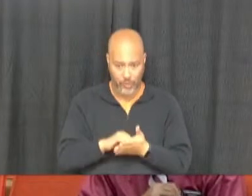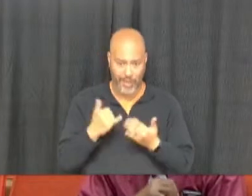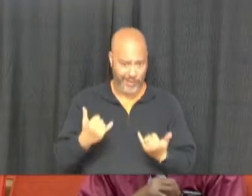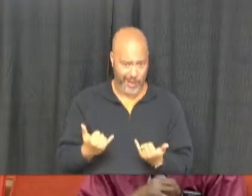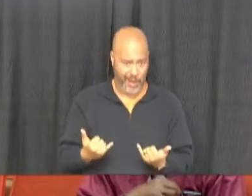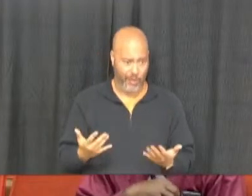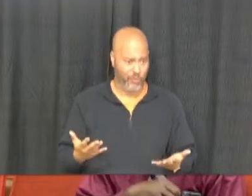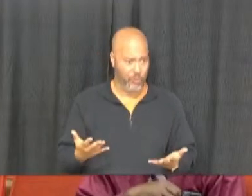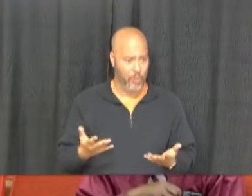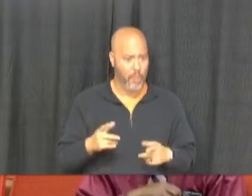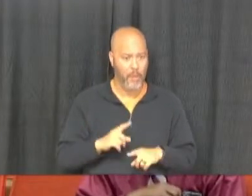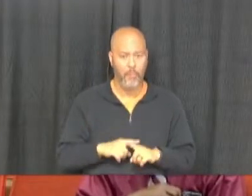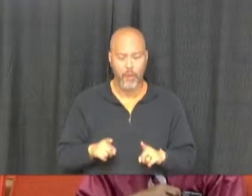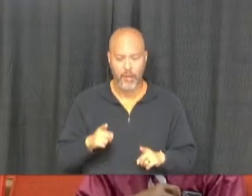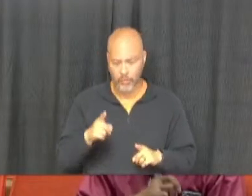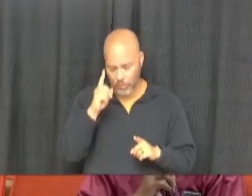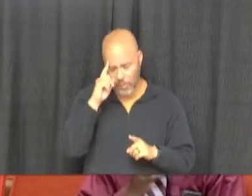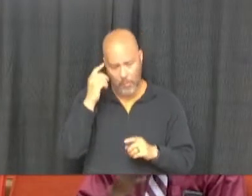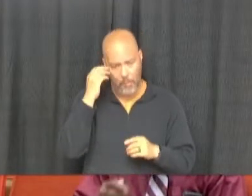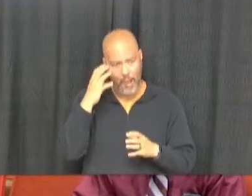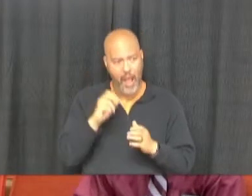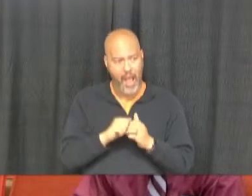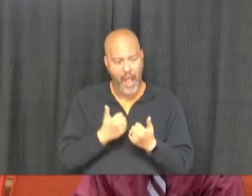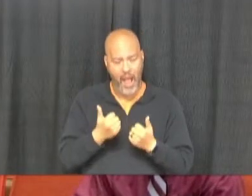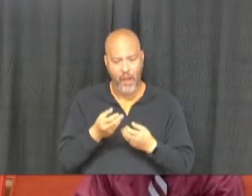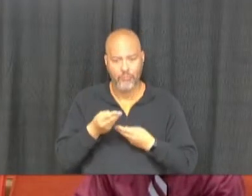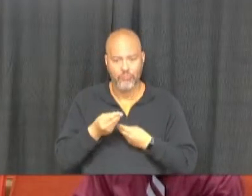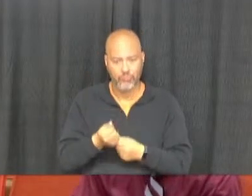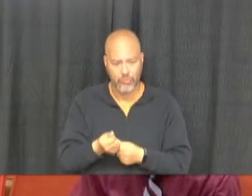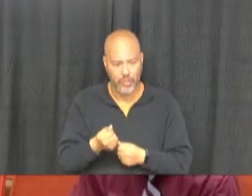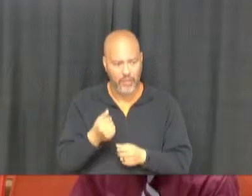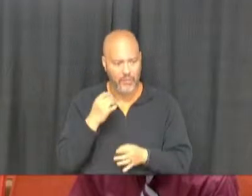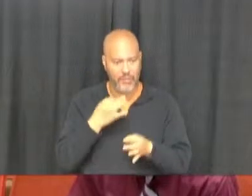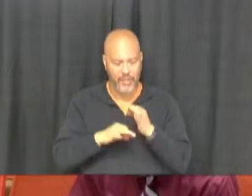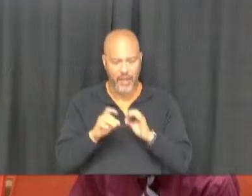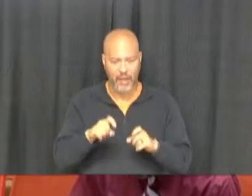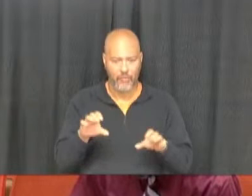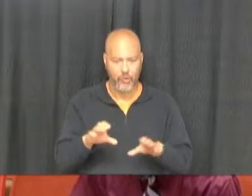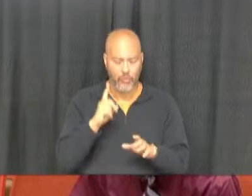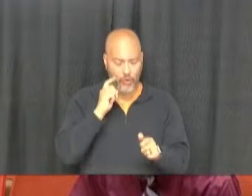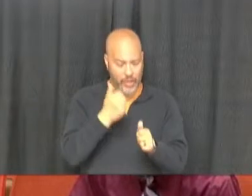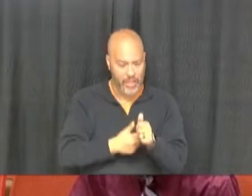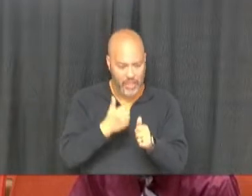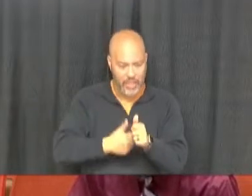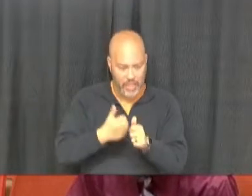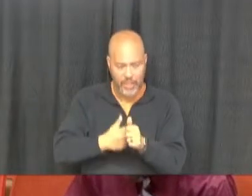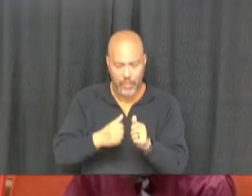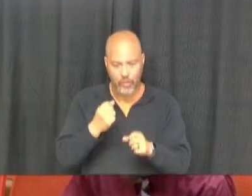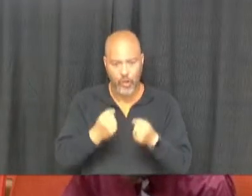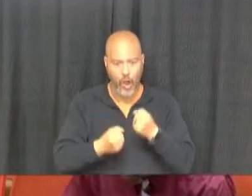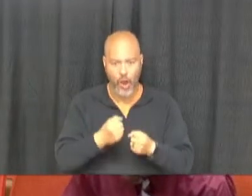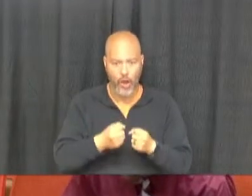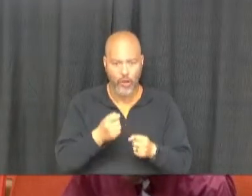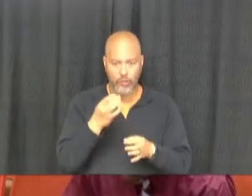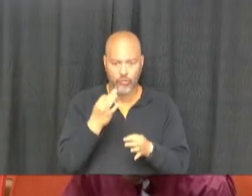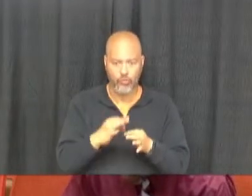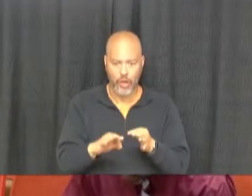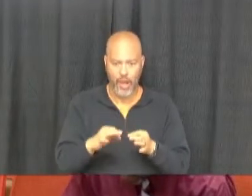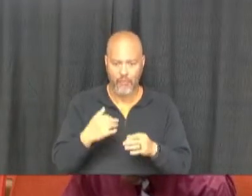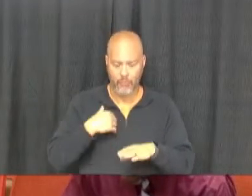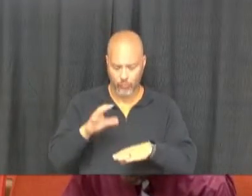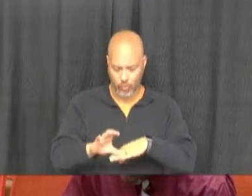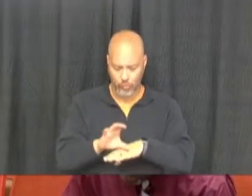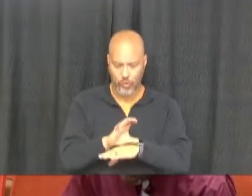already, but you can imagine how much more efficient it is, instead of having to do that for each individual plate, that you have a